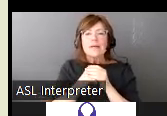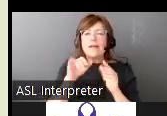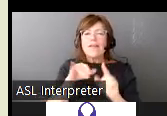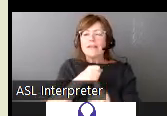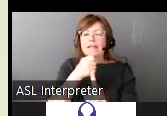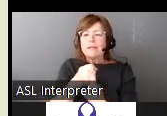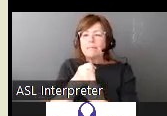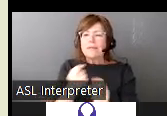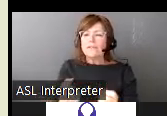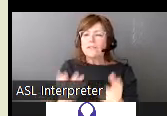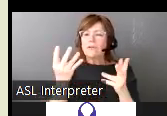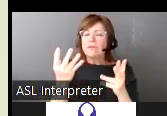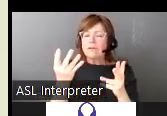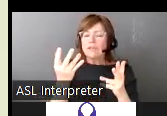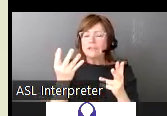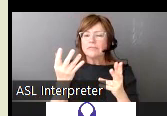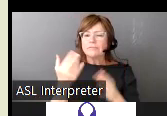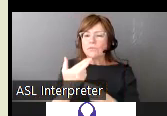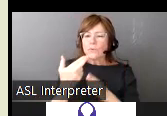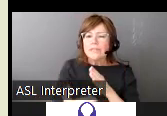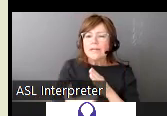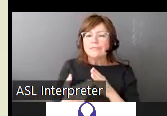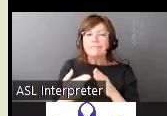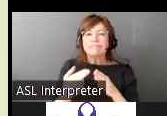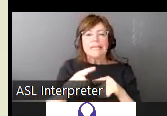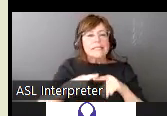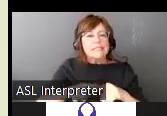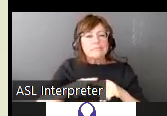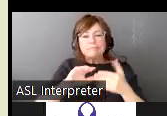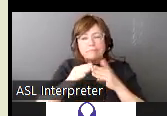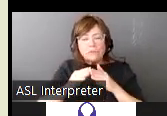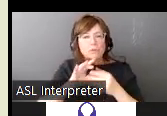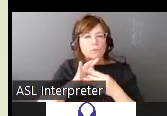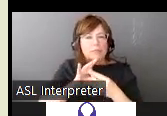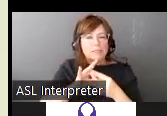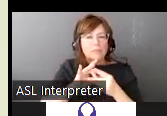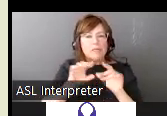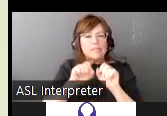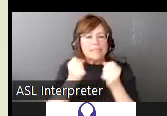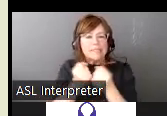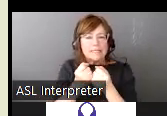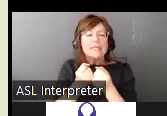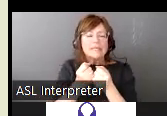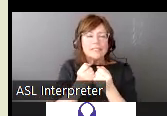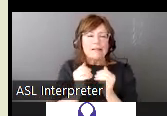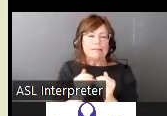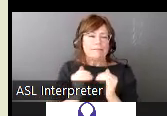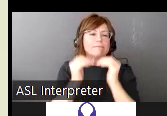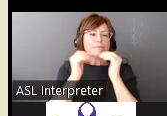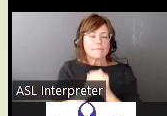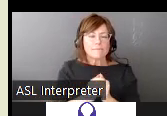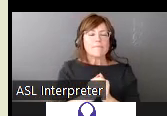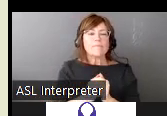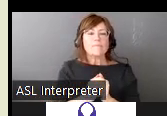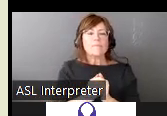at the individual, the relationship, the community, and the societal levels. So